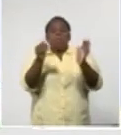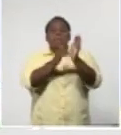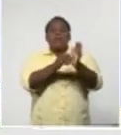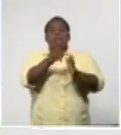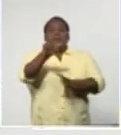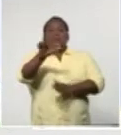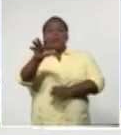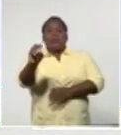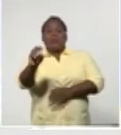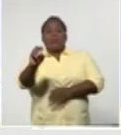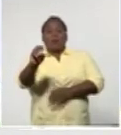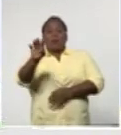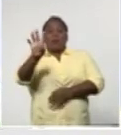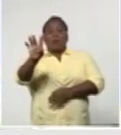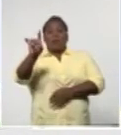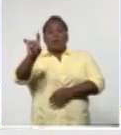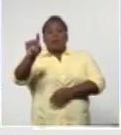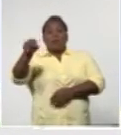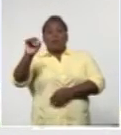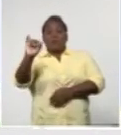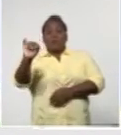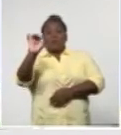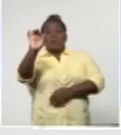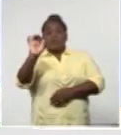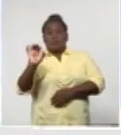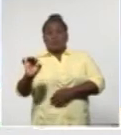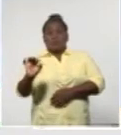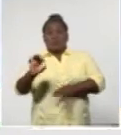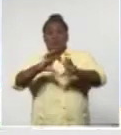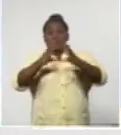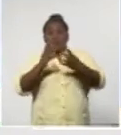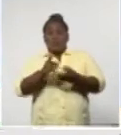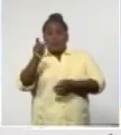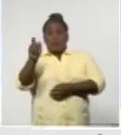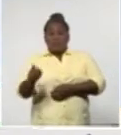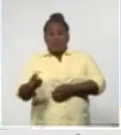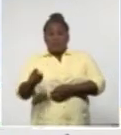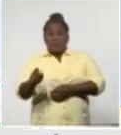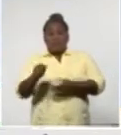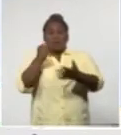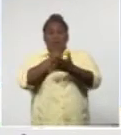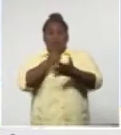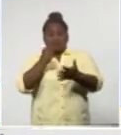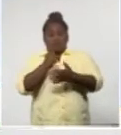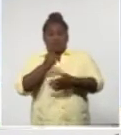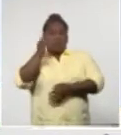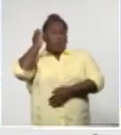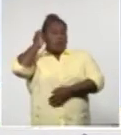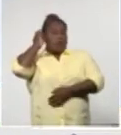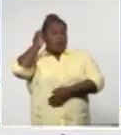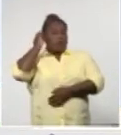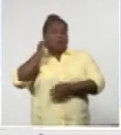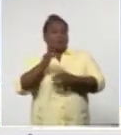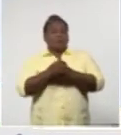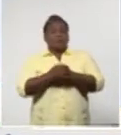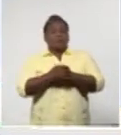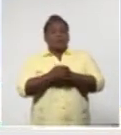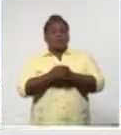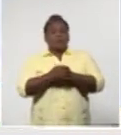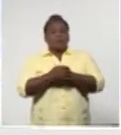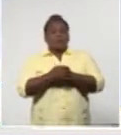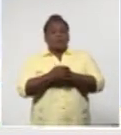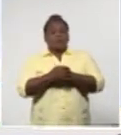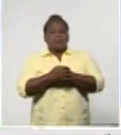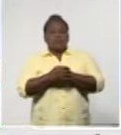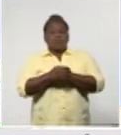2 of the diagnosed cases yesterday are female for a cumulative of 1,150 female cases. 1